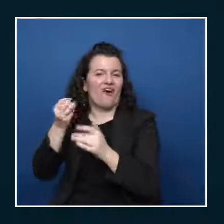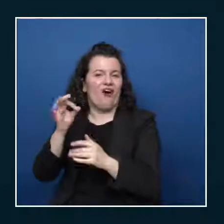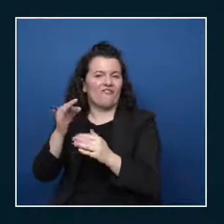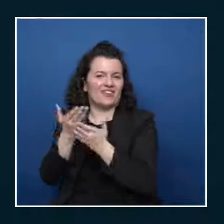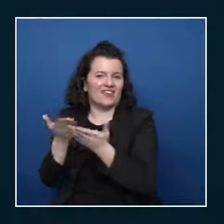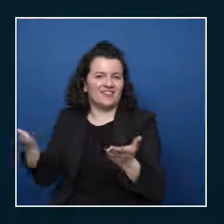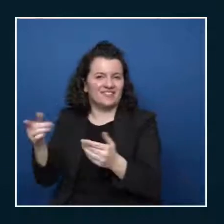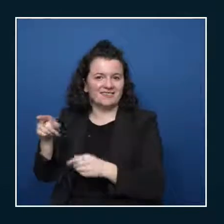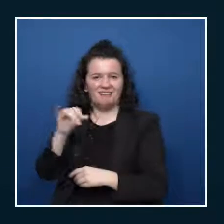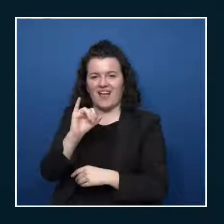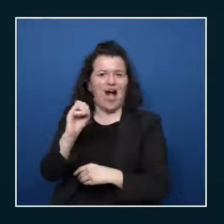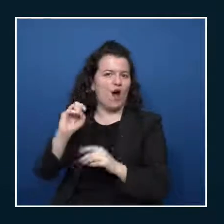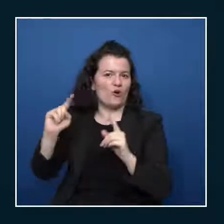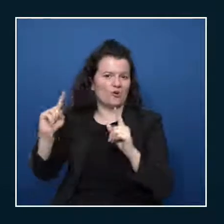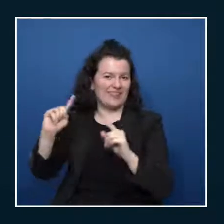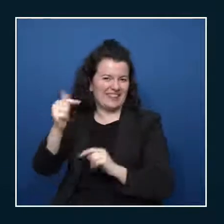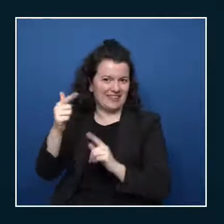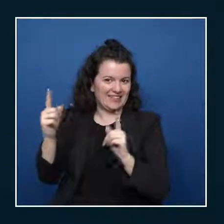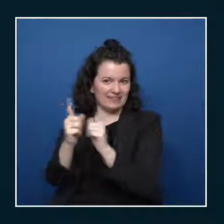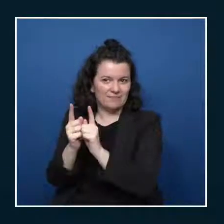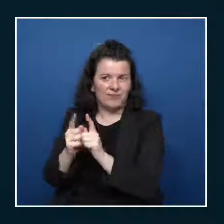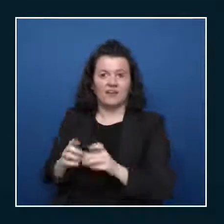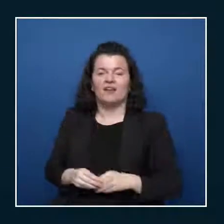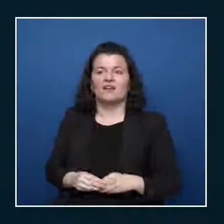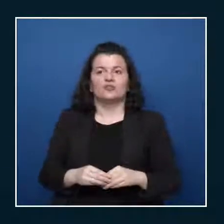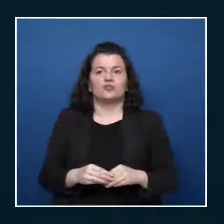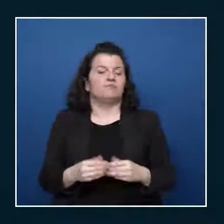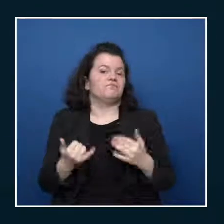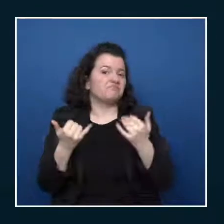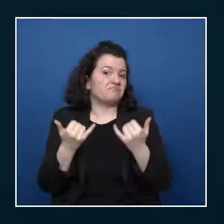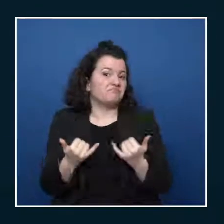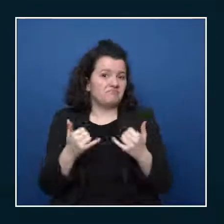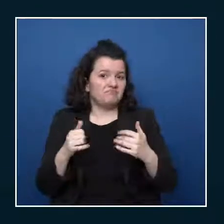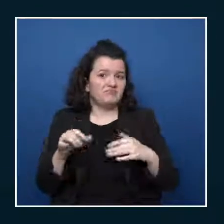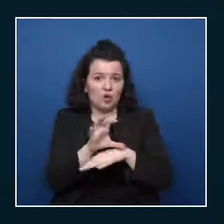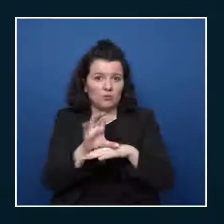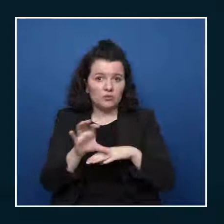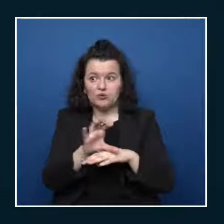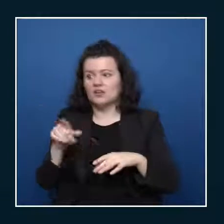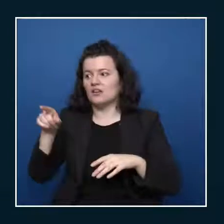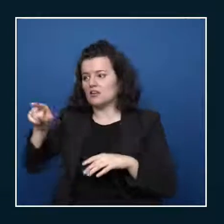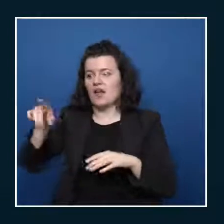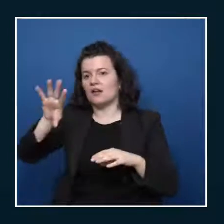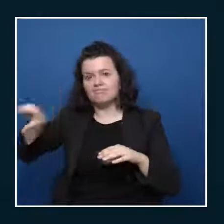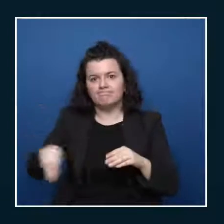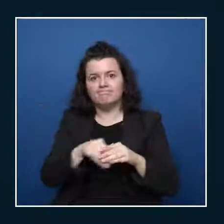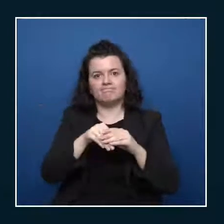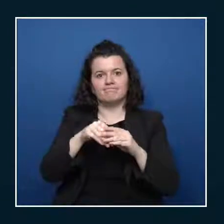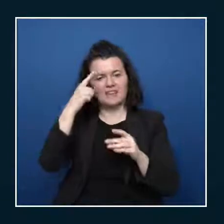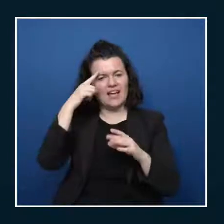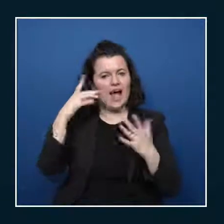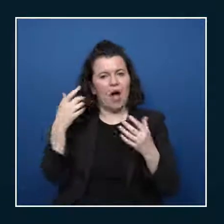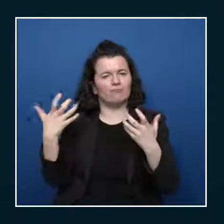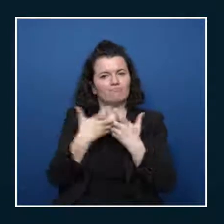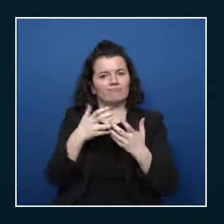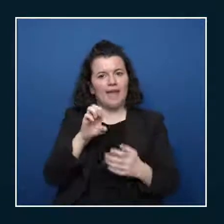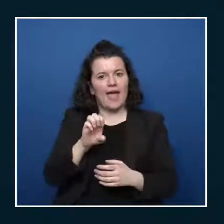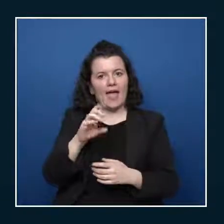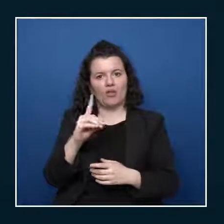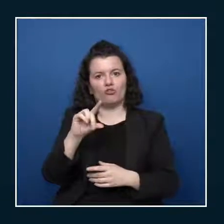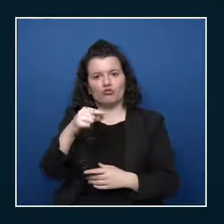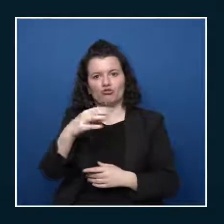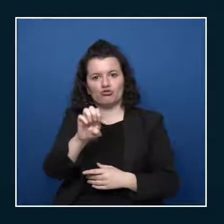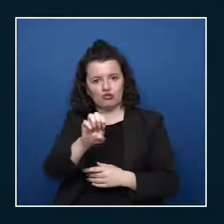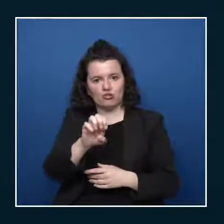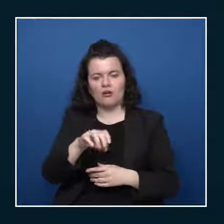the computer and into like the edge. And so we've got to figure out ways to do it, because these models they're very fast, but if you have to make